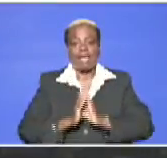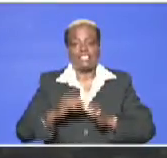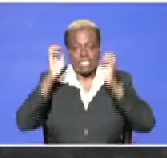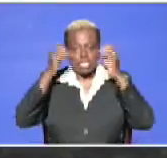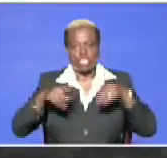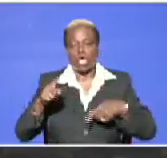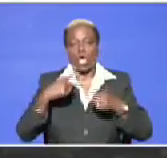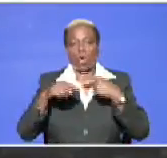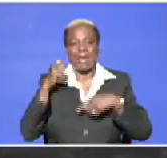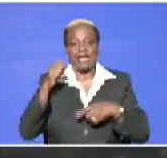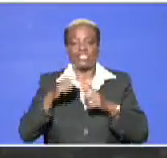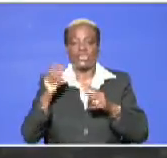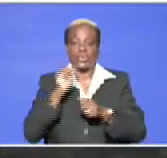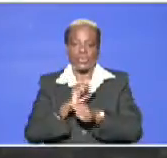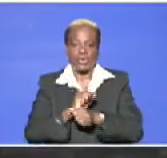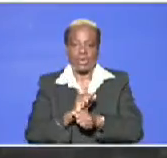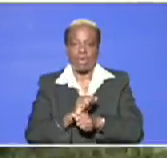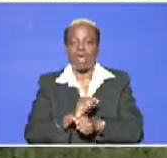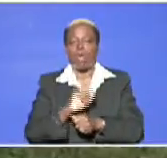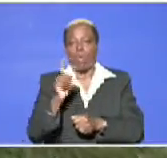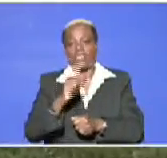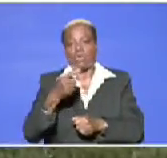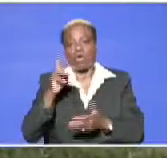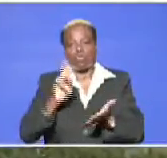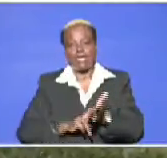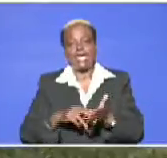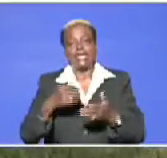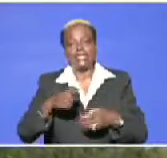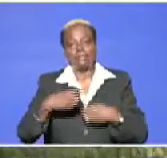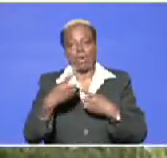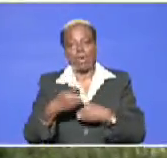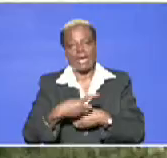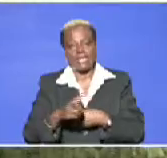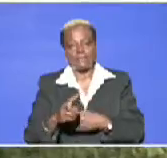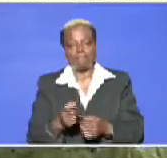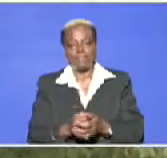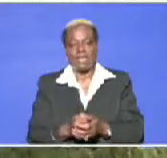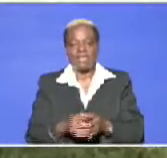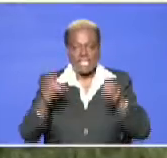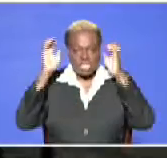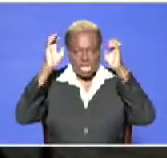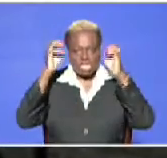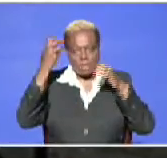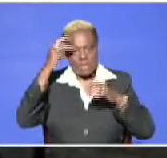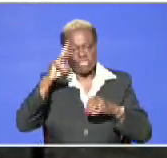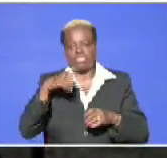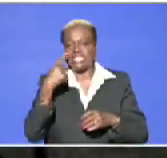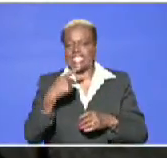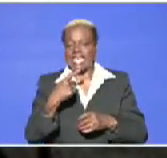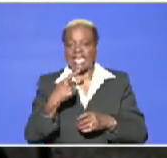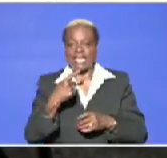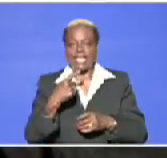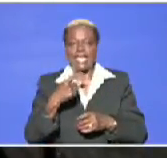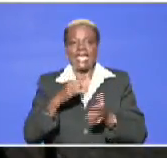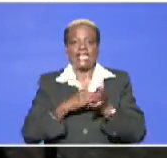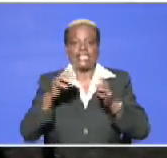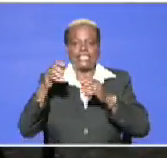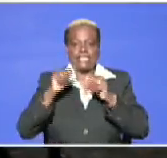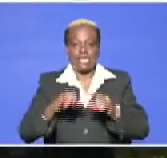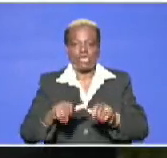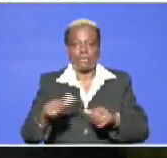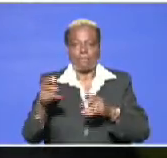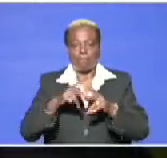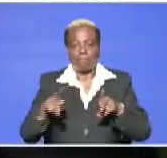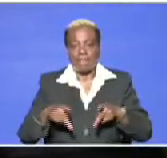employment and report to work where they were redeployed. The Education Ministry further points out that it continues to place the highest